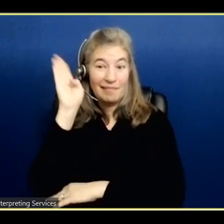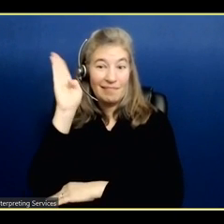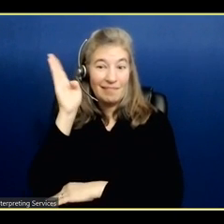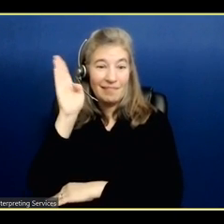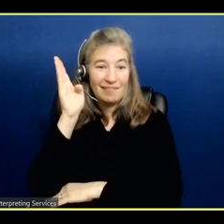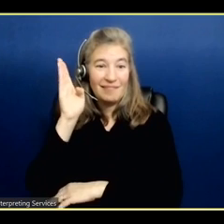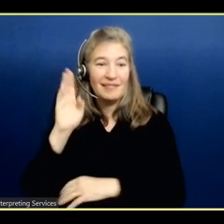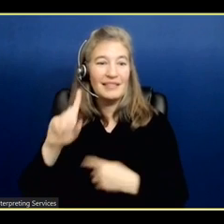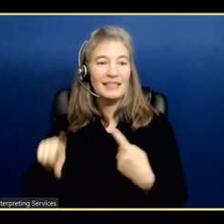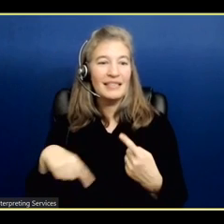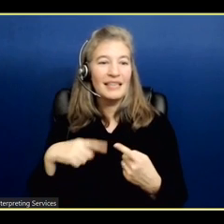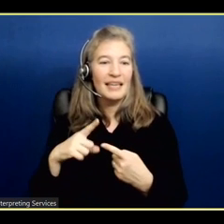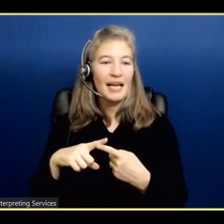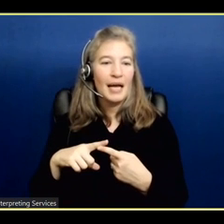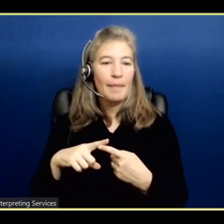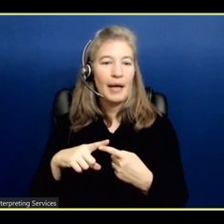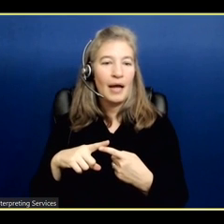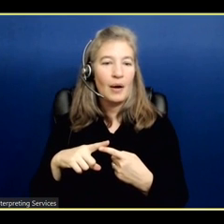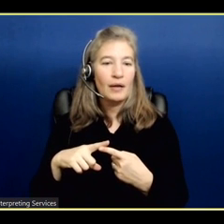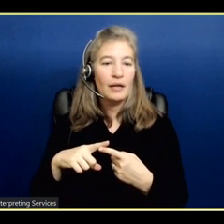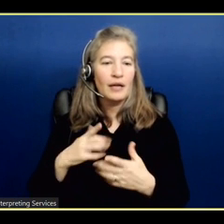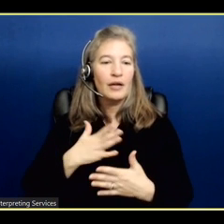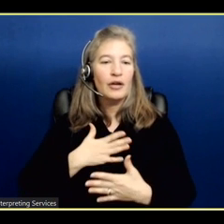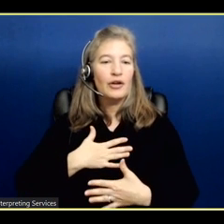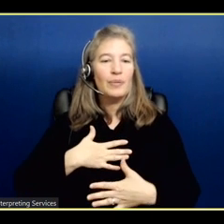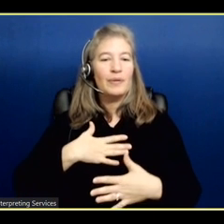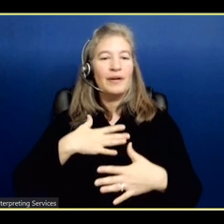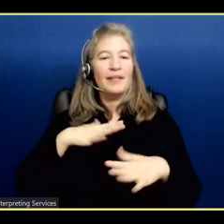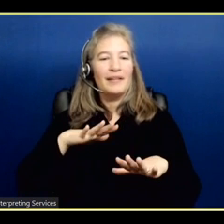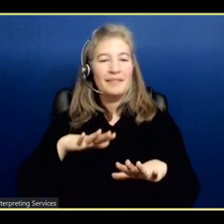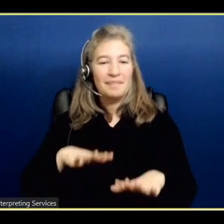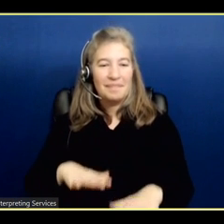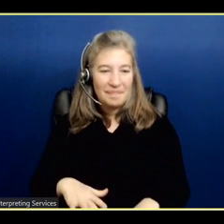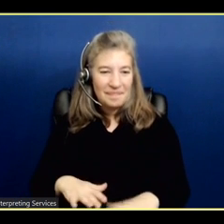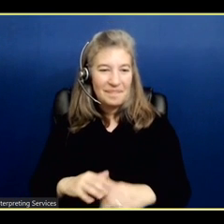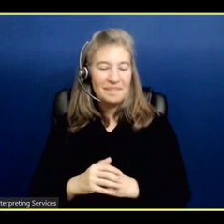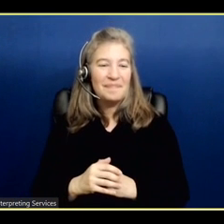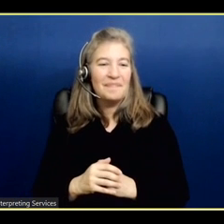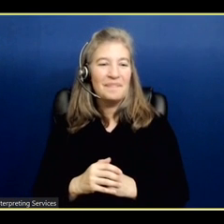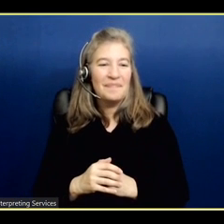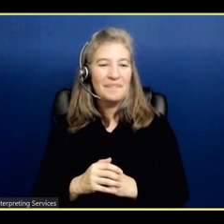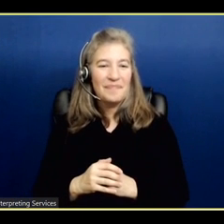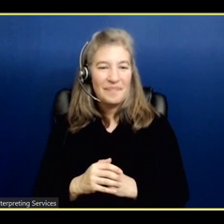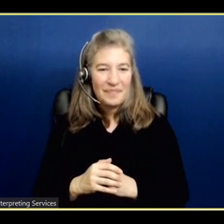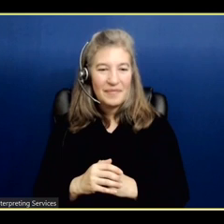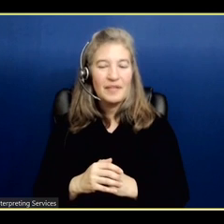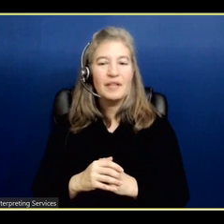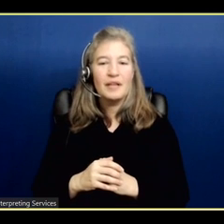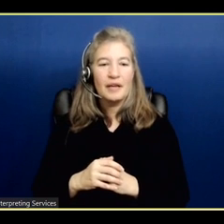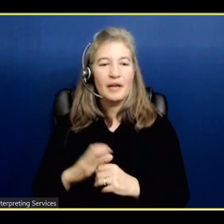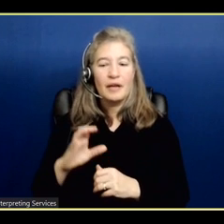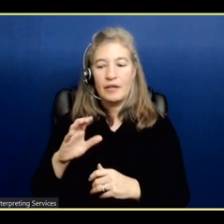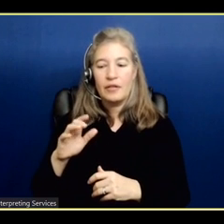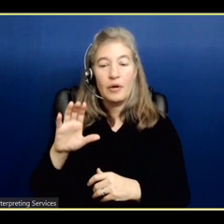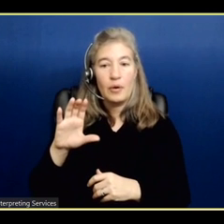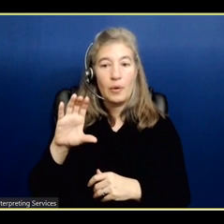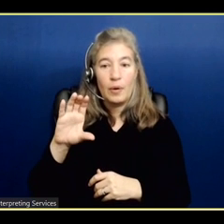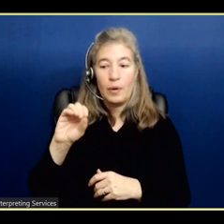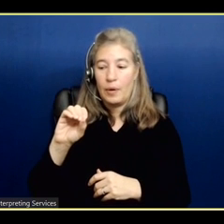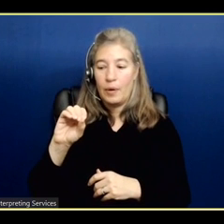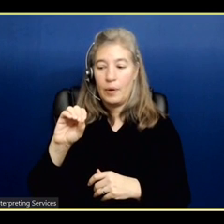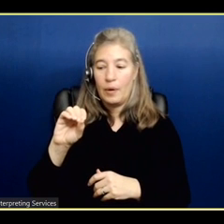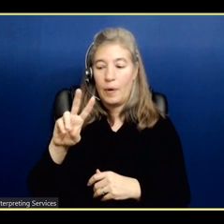after 9/11, you saw anti-Muslim violence spike, Asian Americans went from being a model minority back to being the yellow